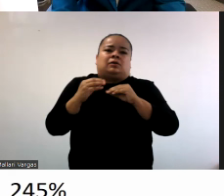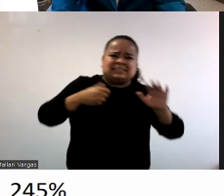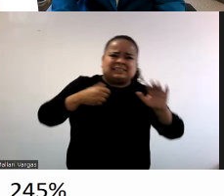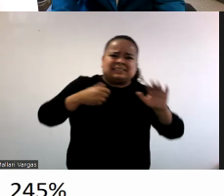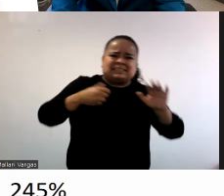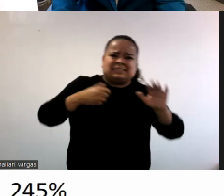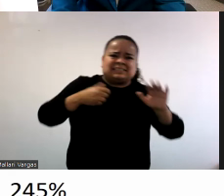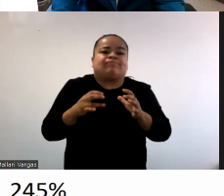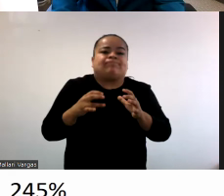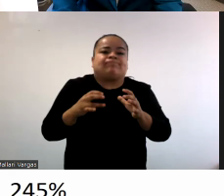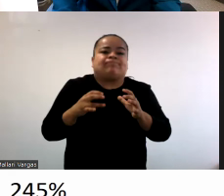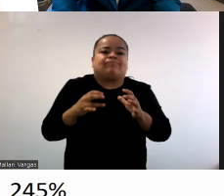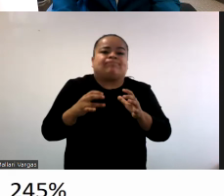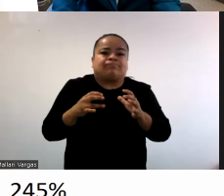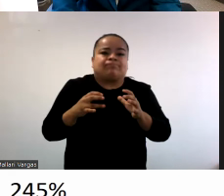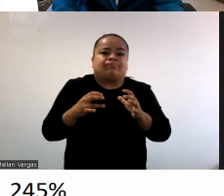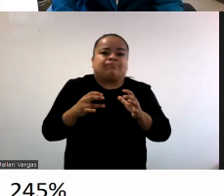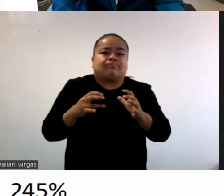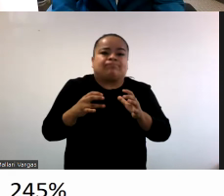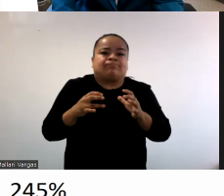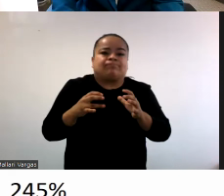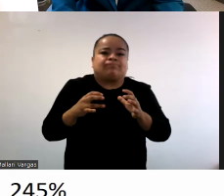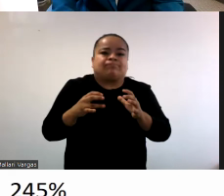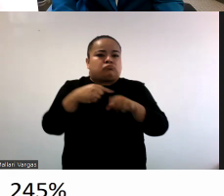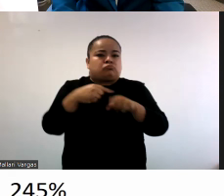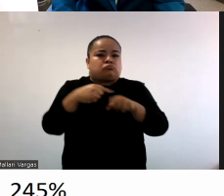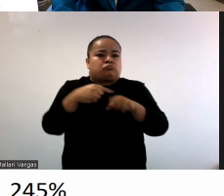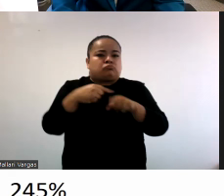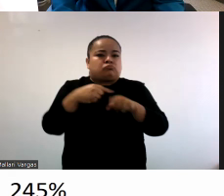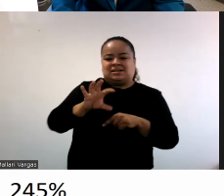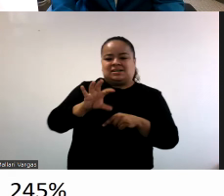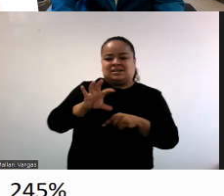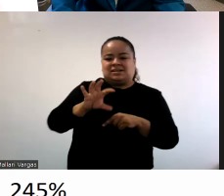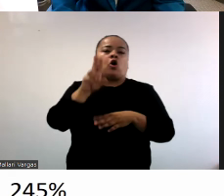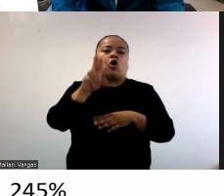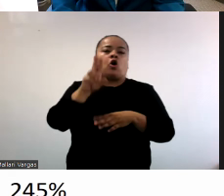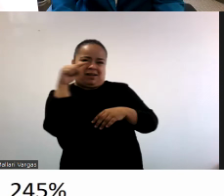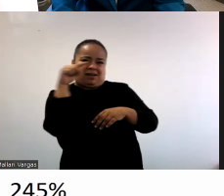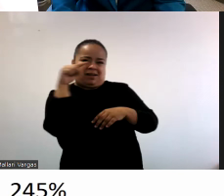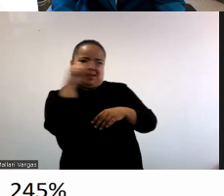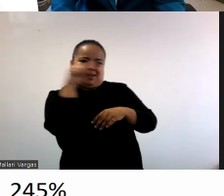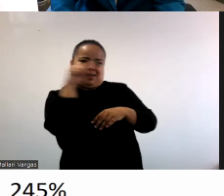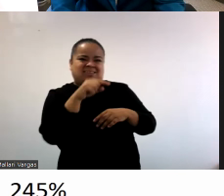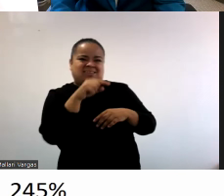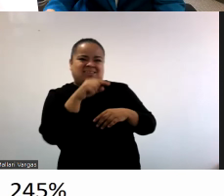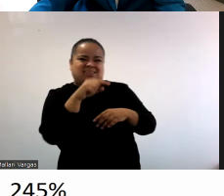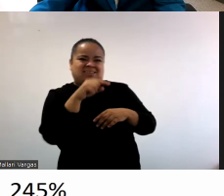same time, in our region, in the United States, for example, in the last 7 days,